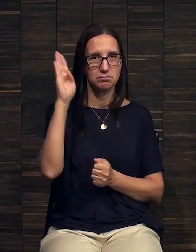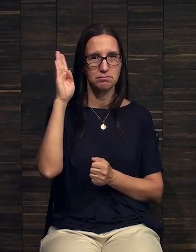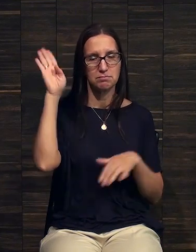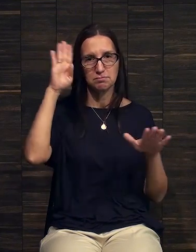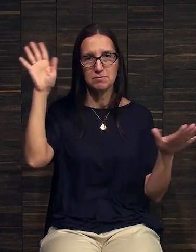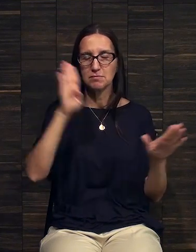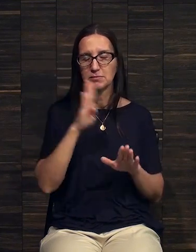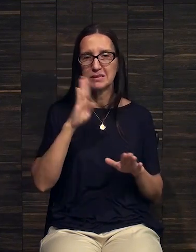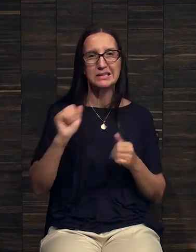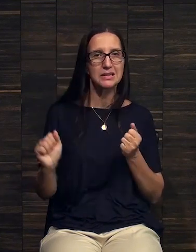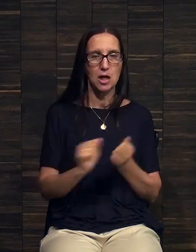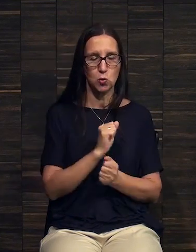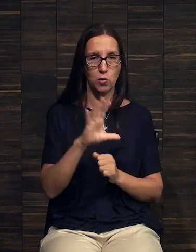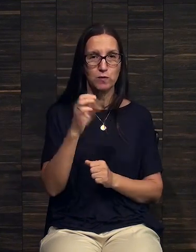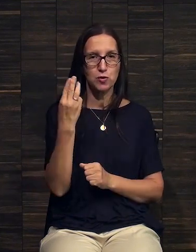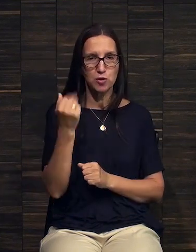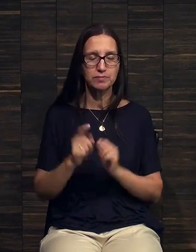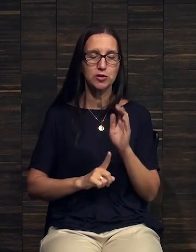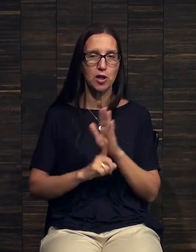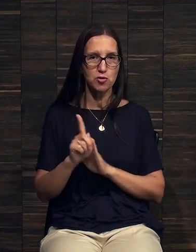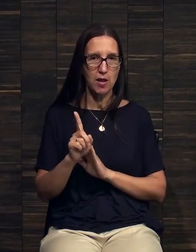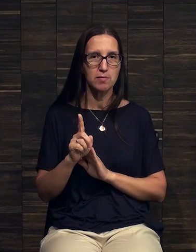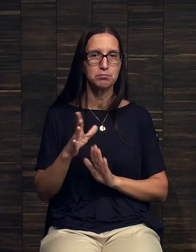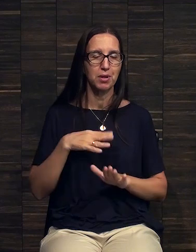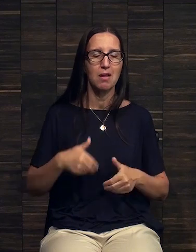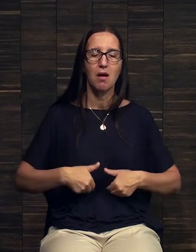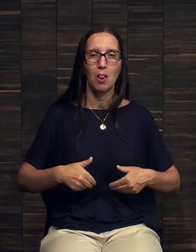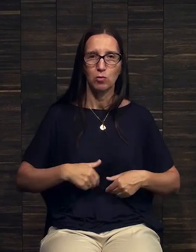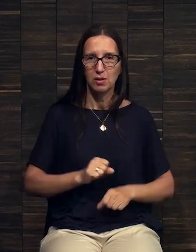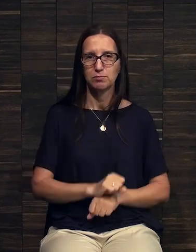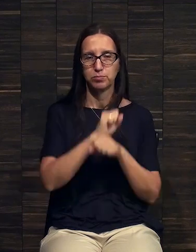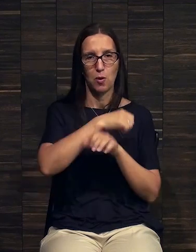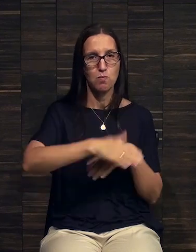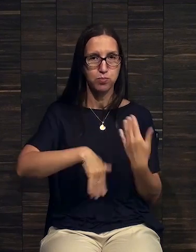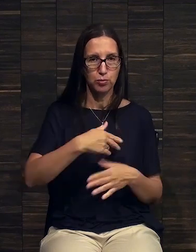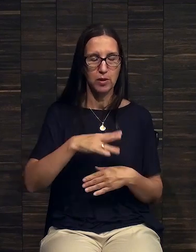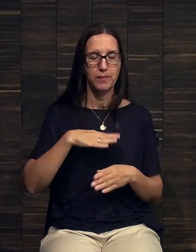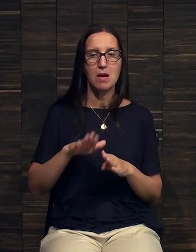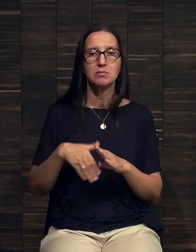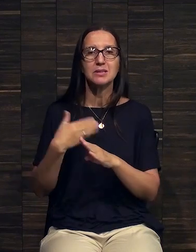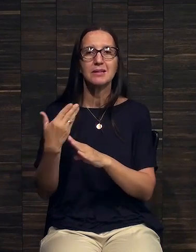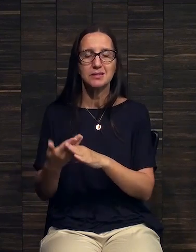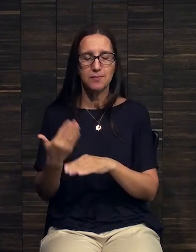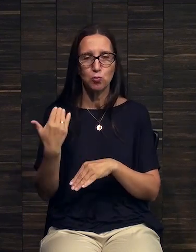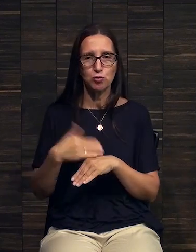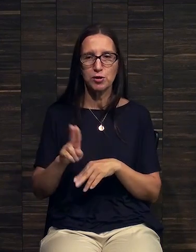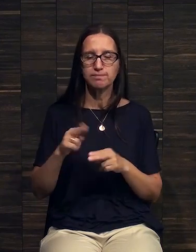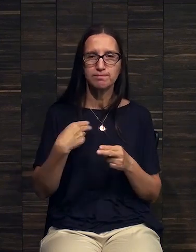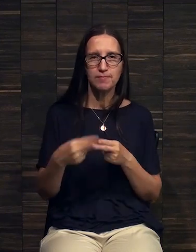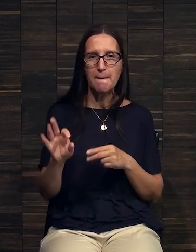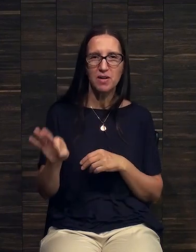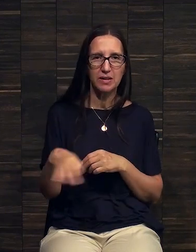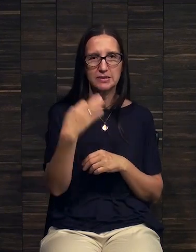There's a drought in the United States, and initially they arranged the hunger revolts, and then